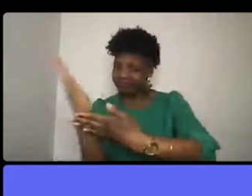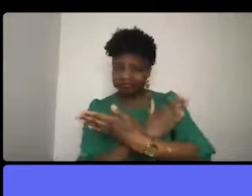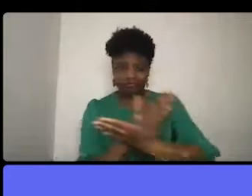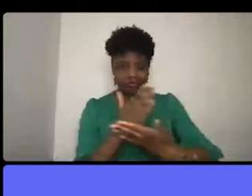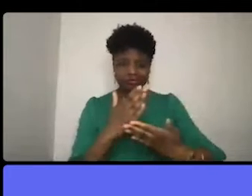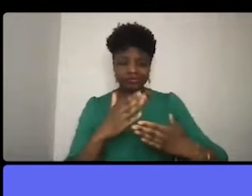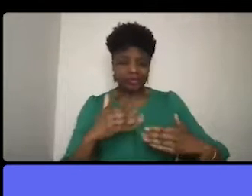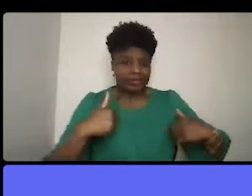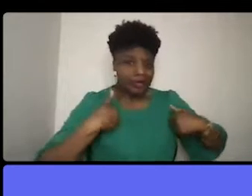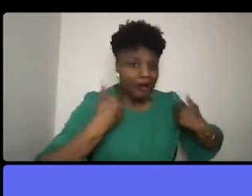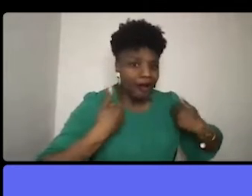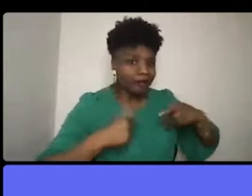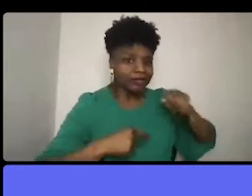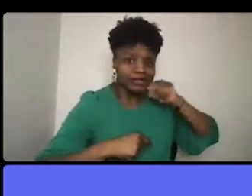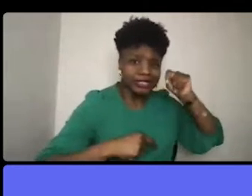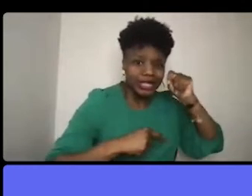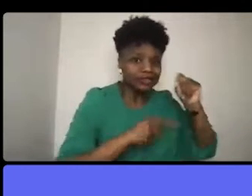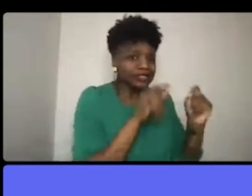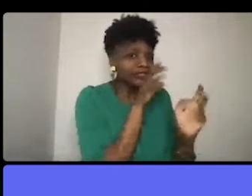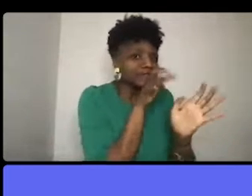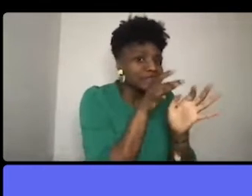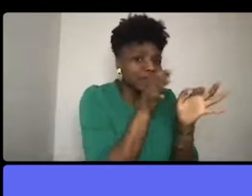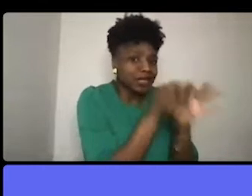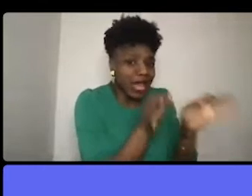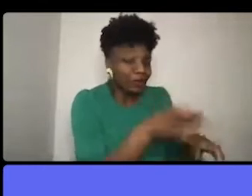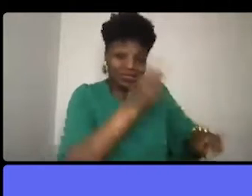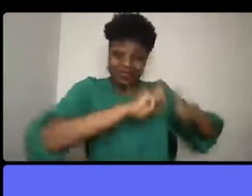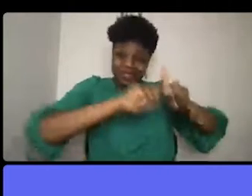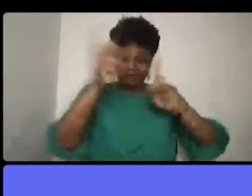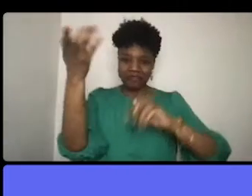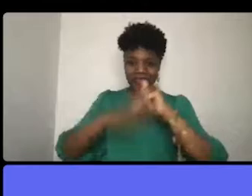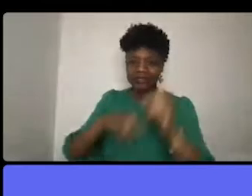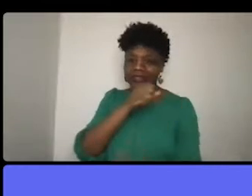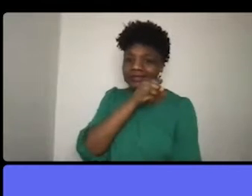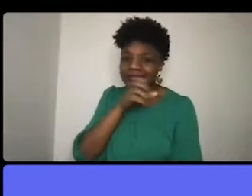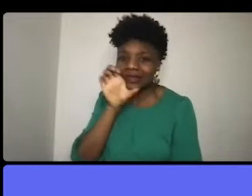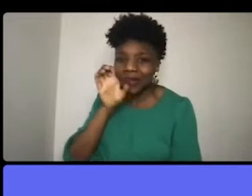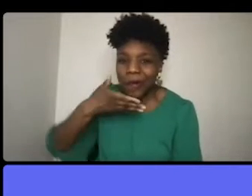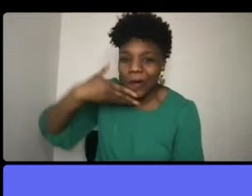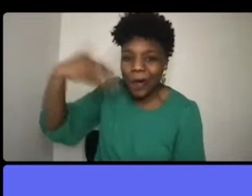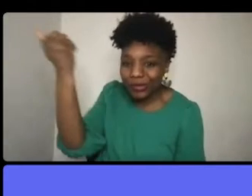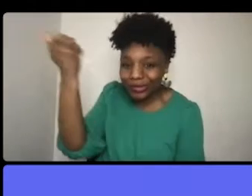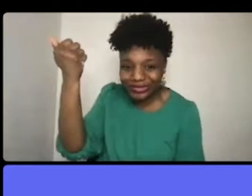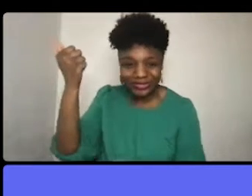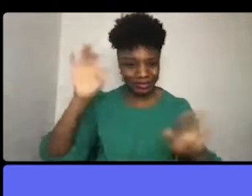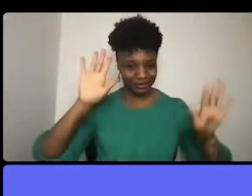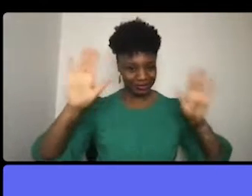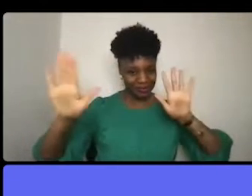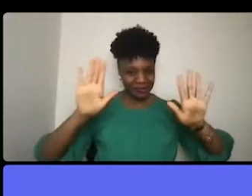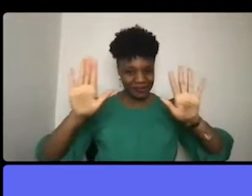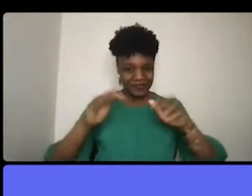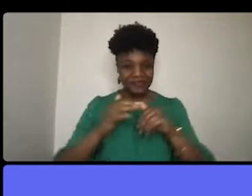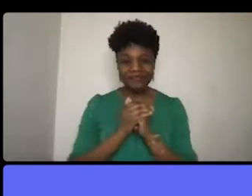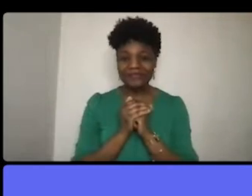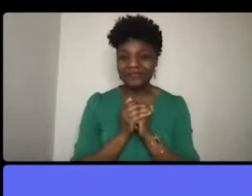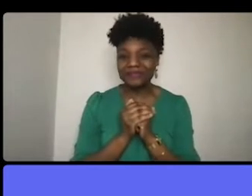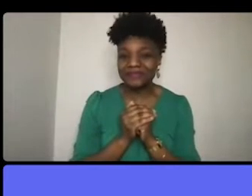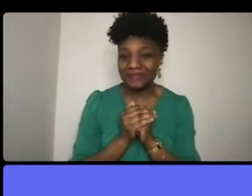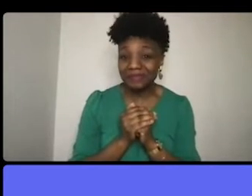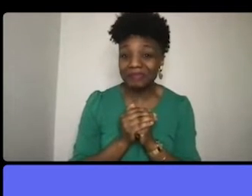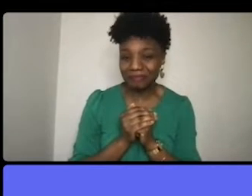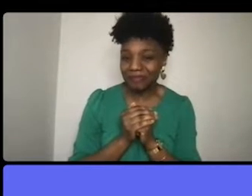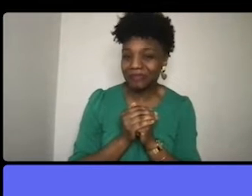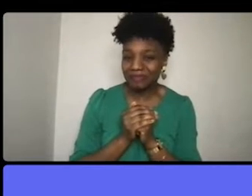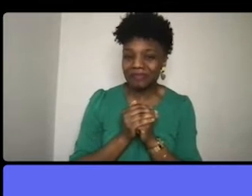to teenager or infant level. So You know, it's teens completely speak different. talking. Yeah, like Right. how